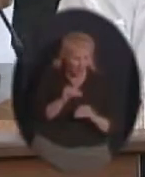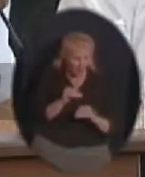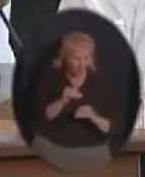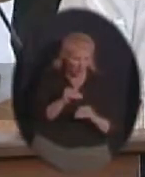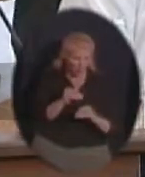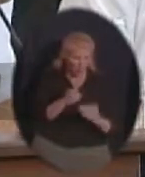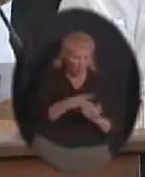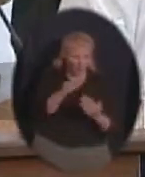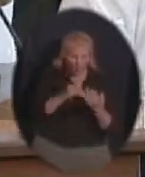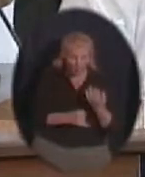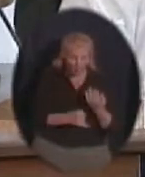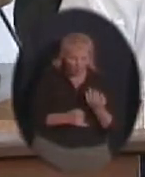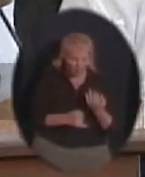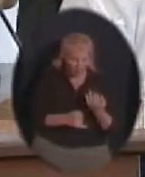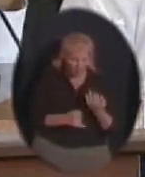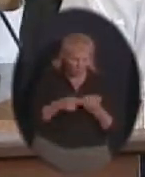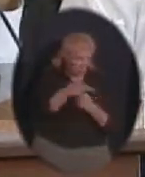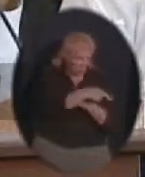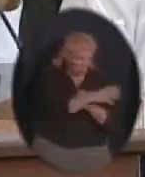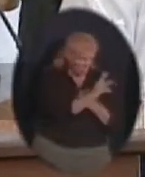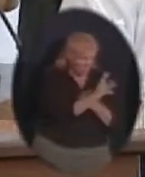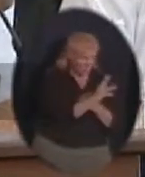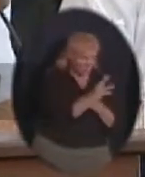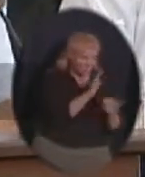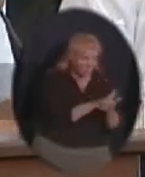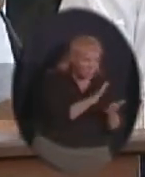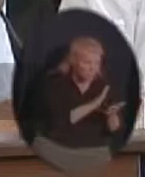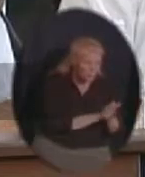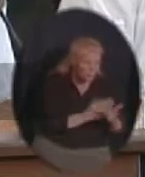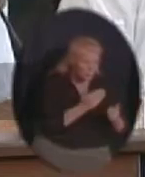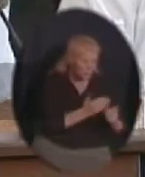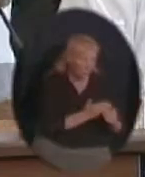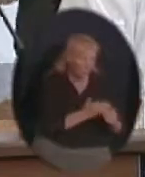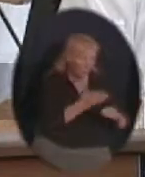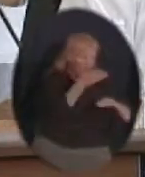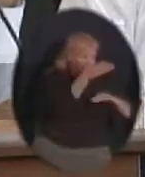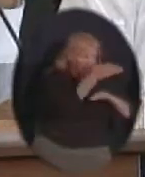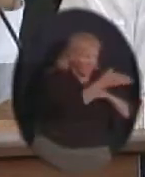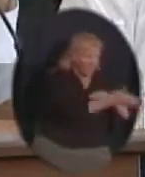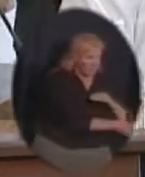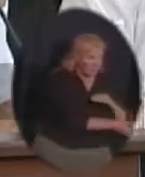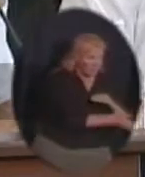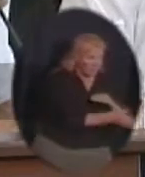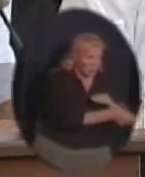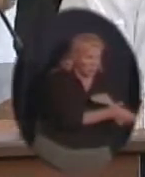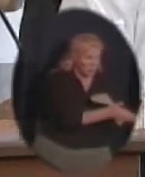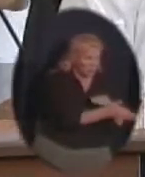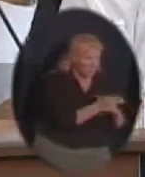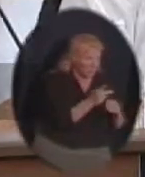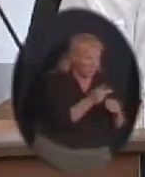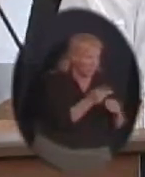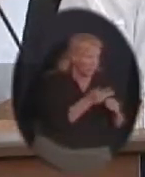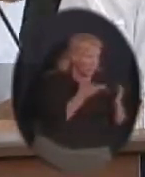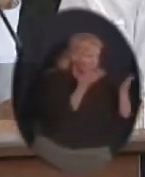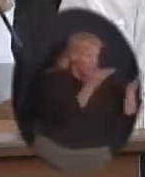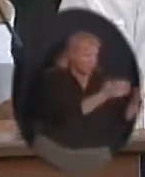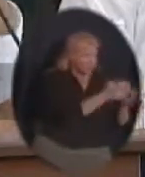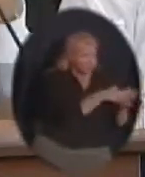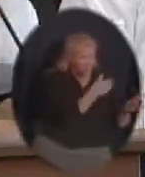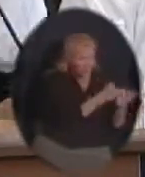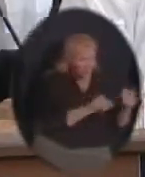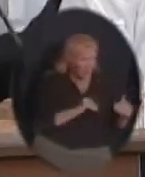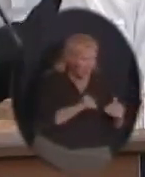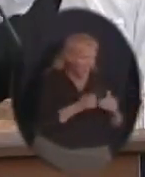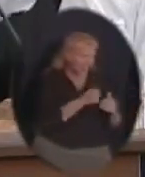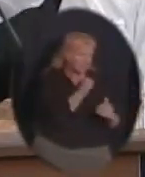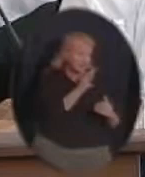schools be on the proposed schedule? And how does staff feel about that? And how does professional counsel feel about that? And